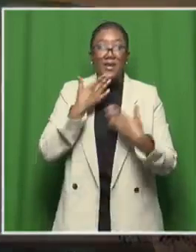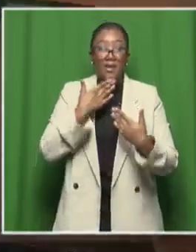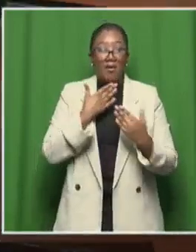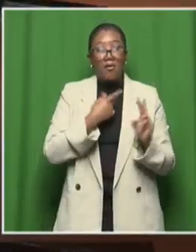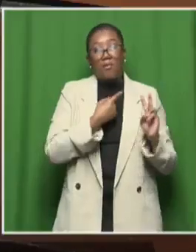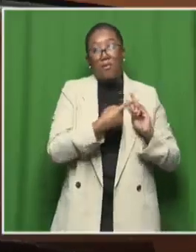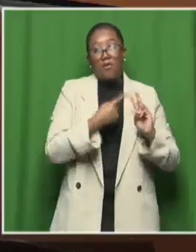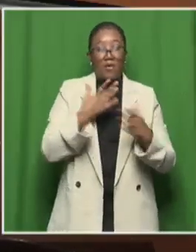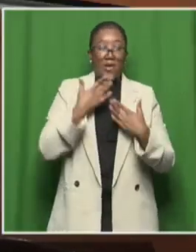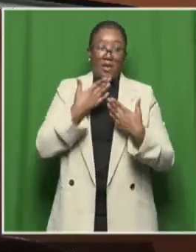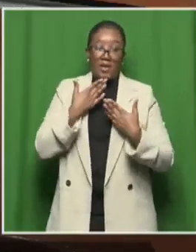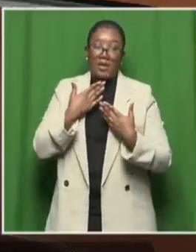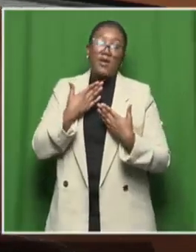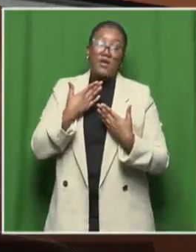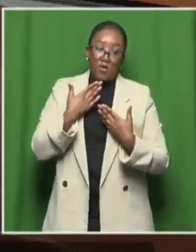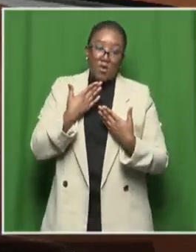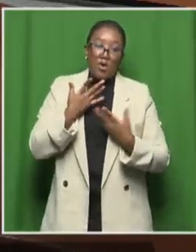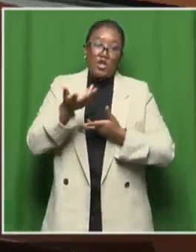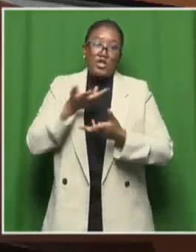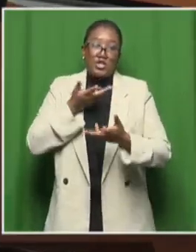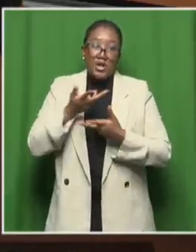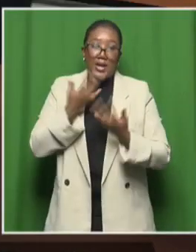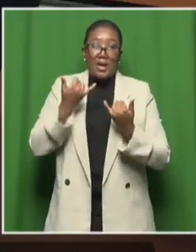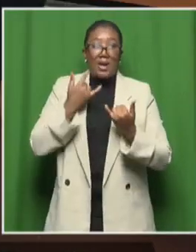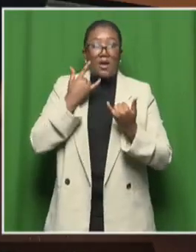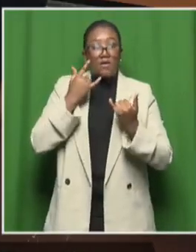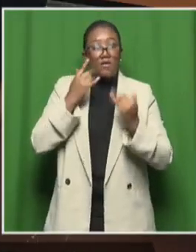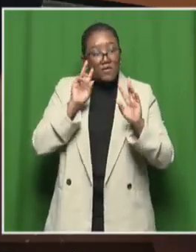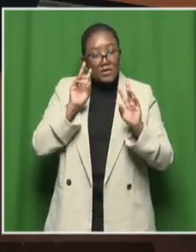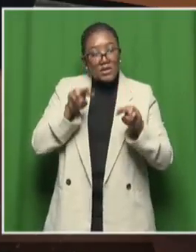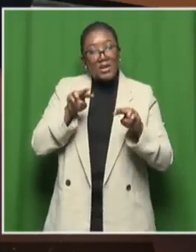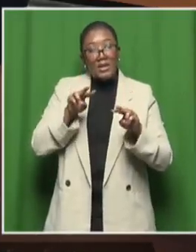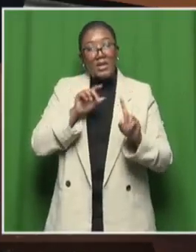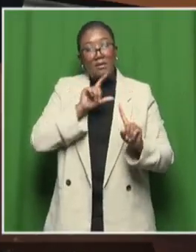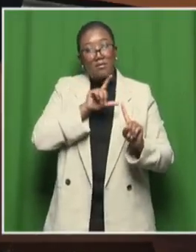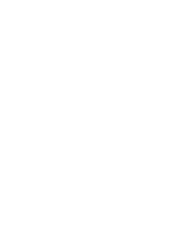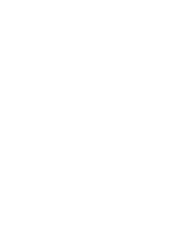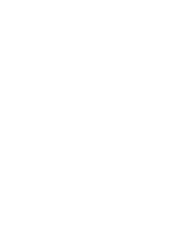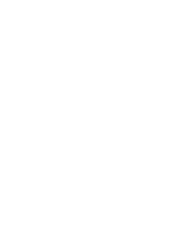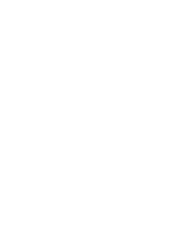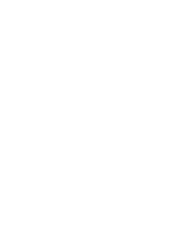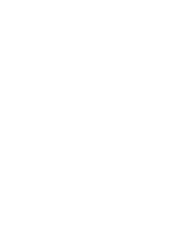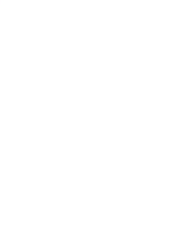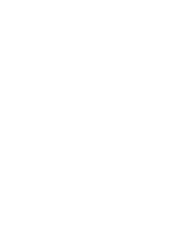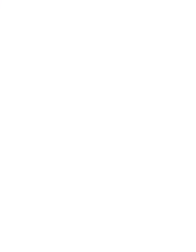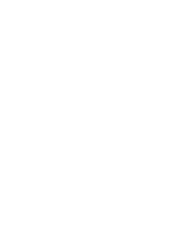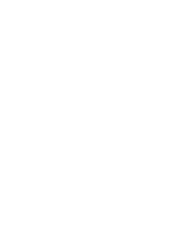Sophie Mboweni, great chatting to you. Thank you so much for reflecting on the legacy of Tito Mboweni. We do appreciate your time.